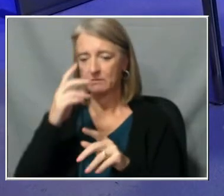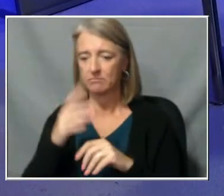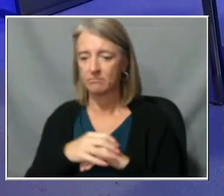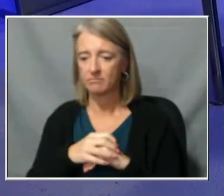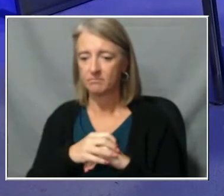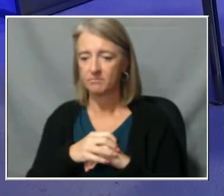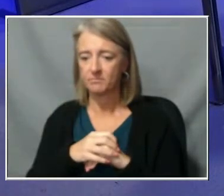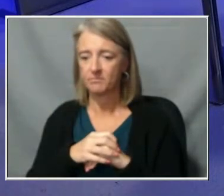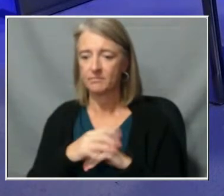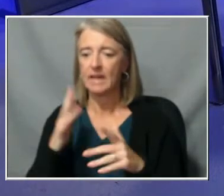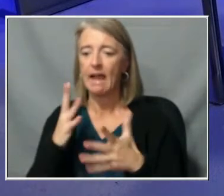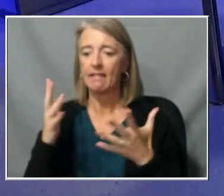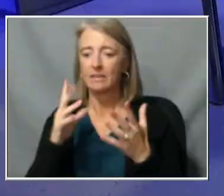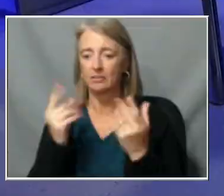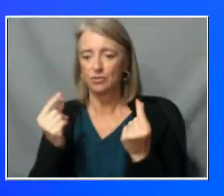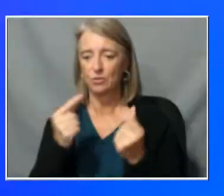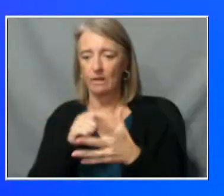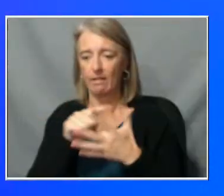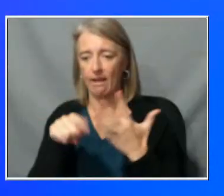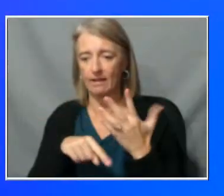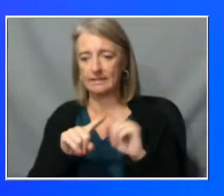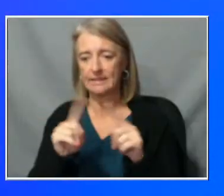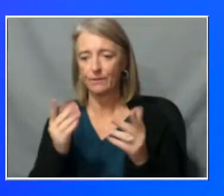different things, and